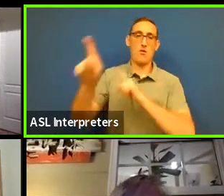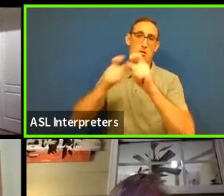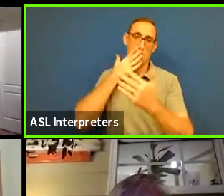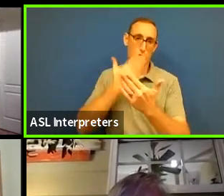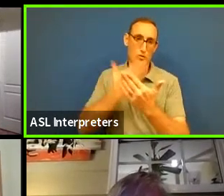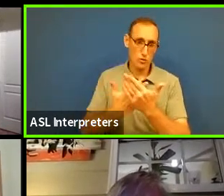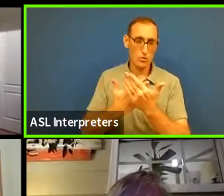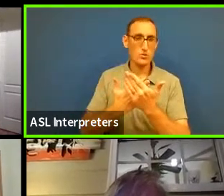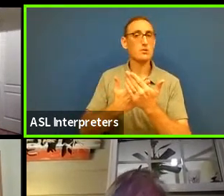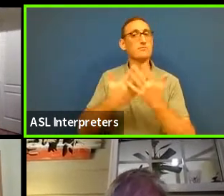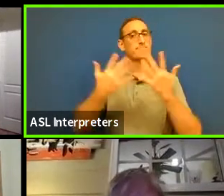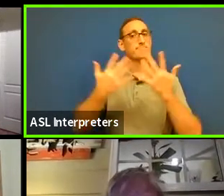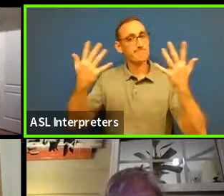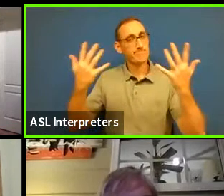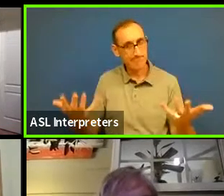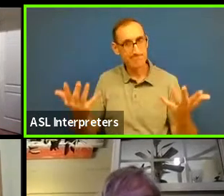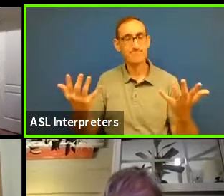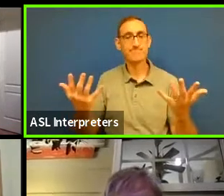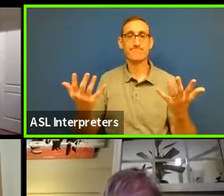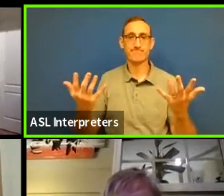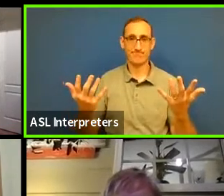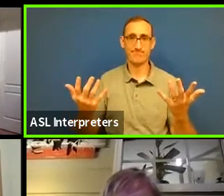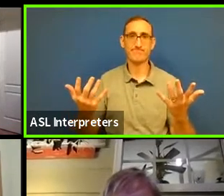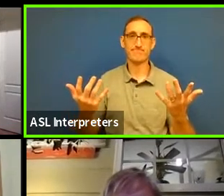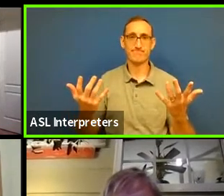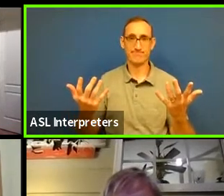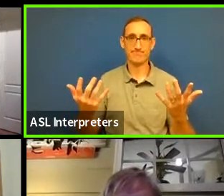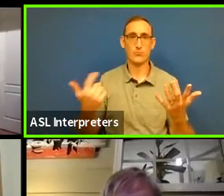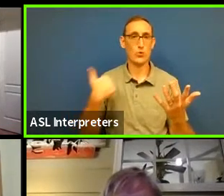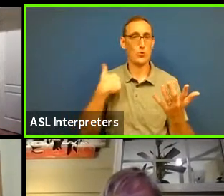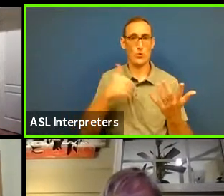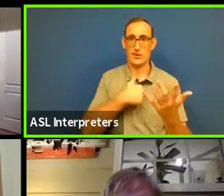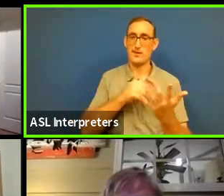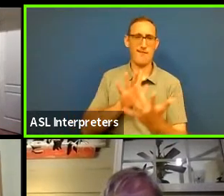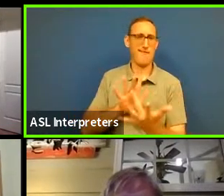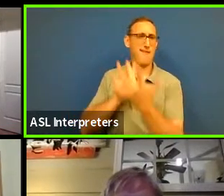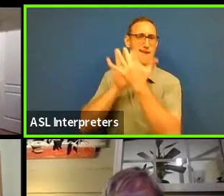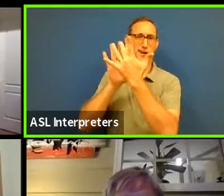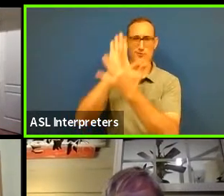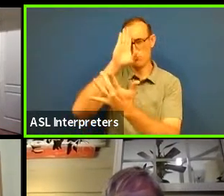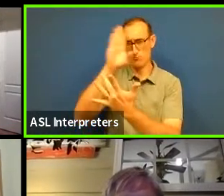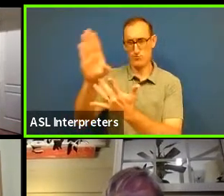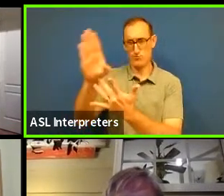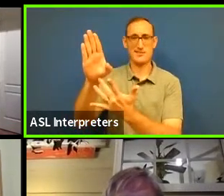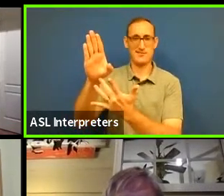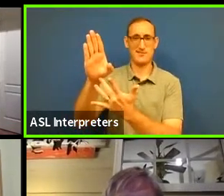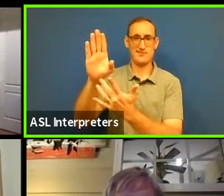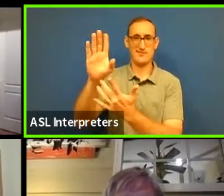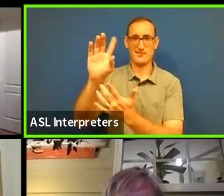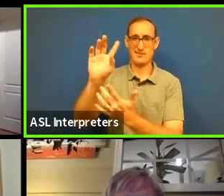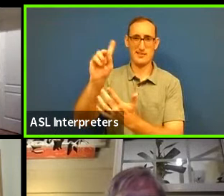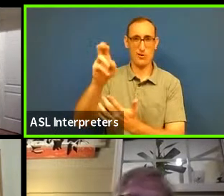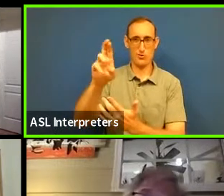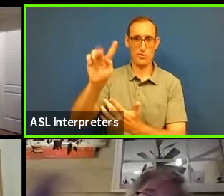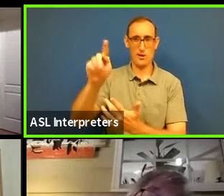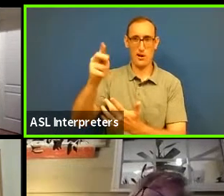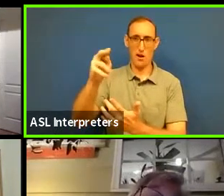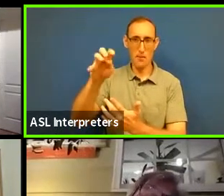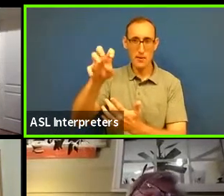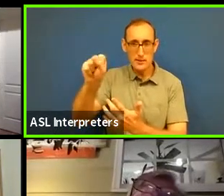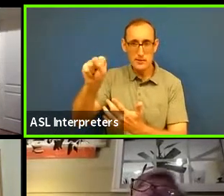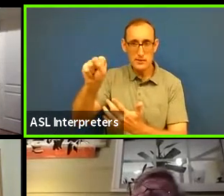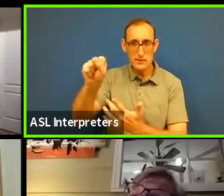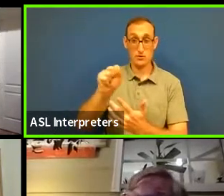And however, we have a direct line to Dr. Thomas. And so I want to encourage us to, share these questions